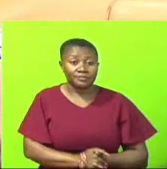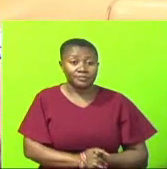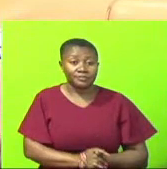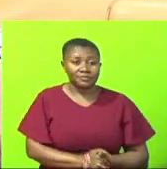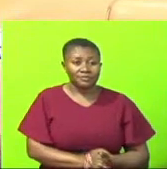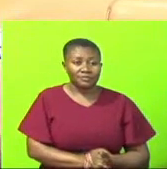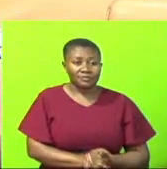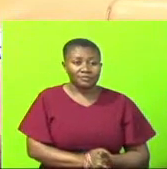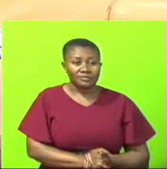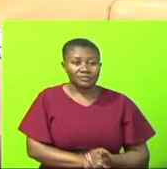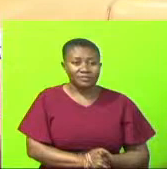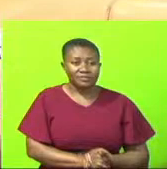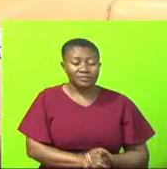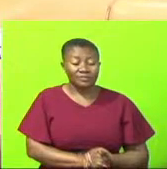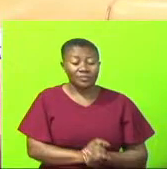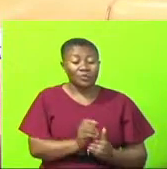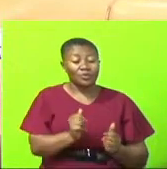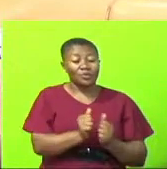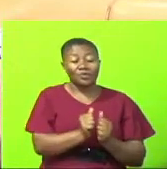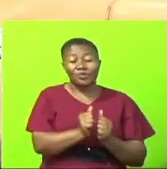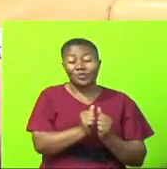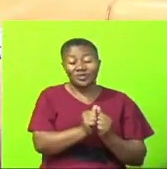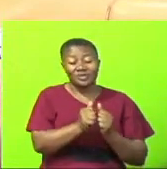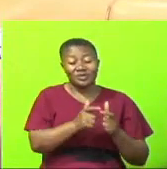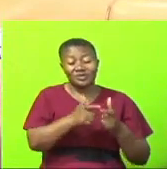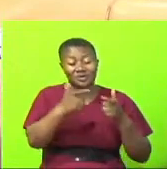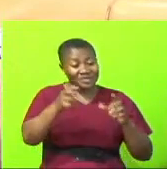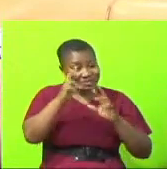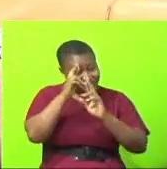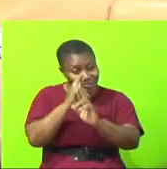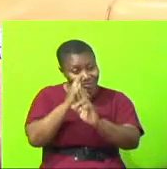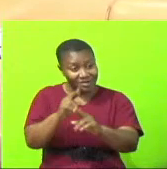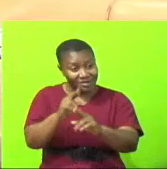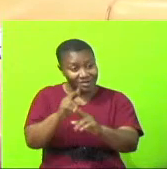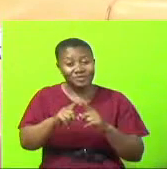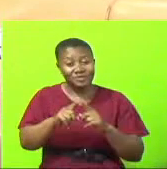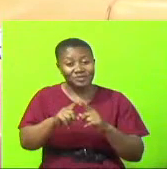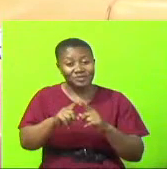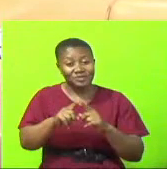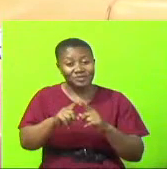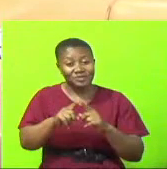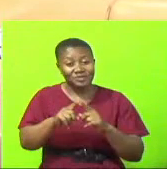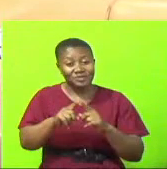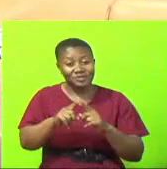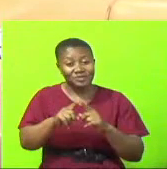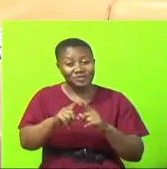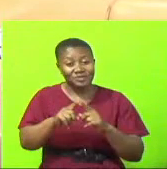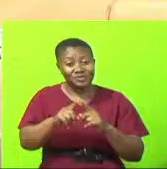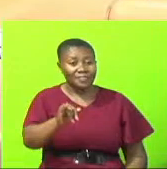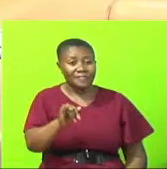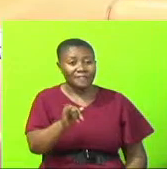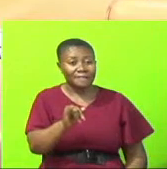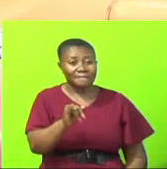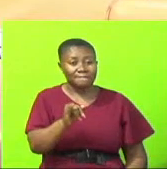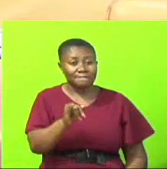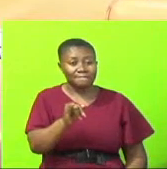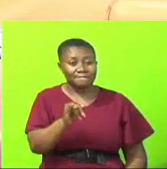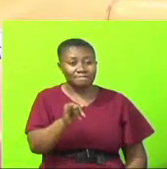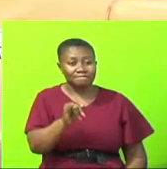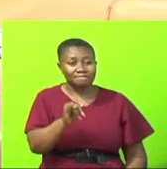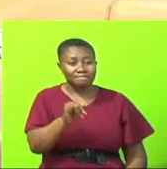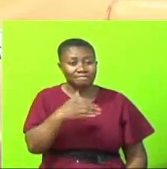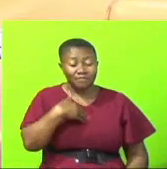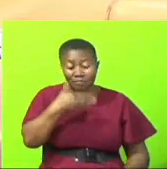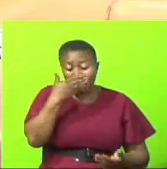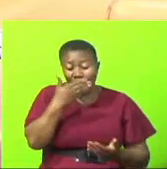So, with the greatest respect to Honorable Dominic Ayeni, my revered colleague, not just